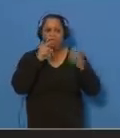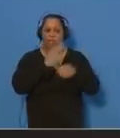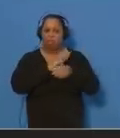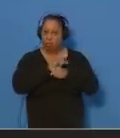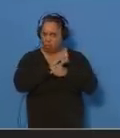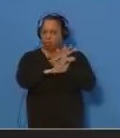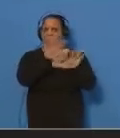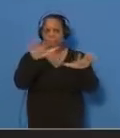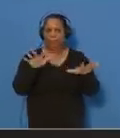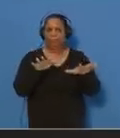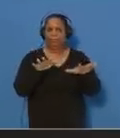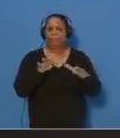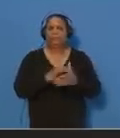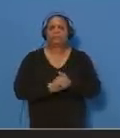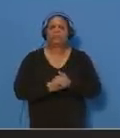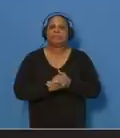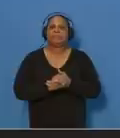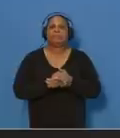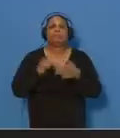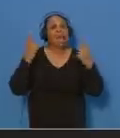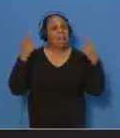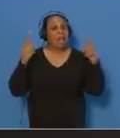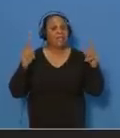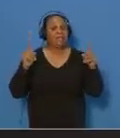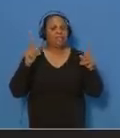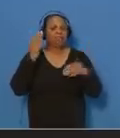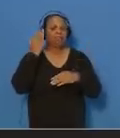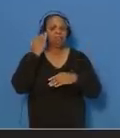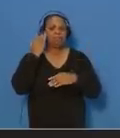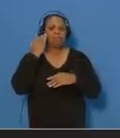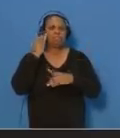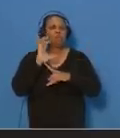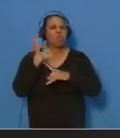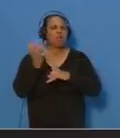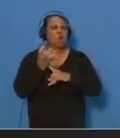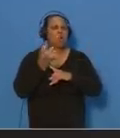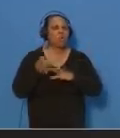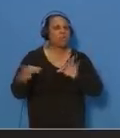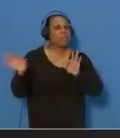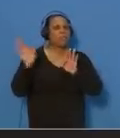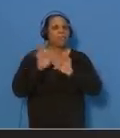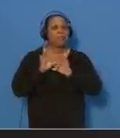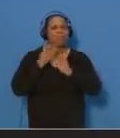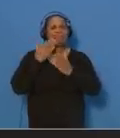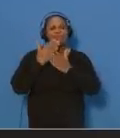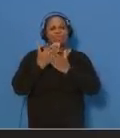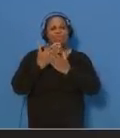pandemic. Lastly, we know the cultural significance of the upcoming Good